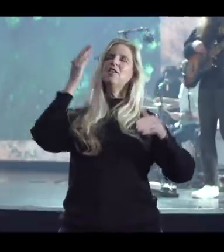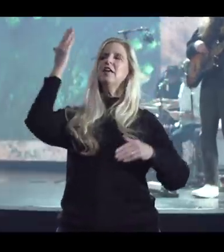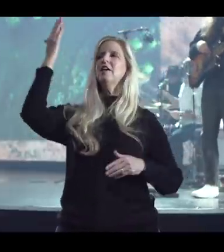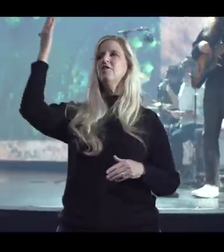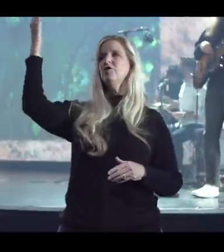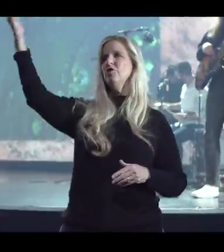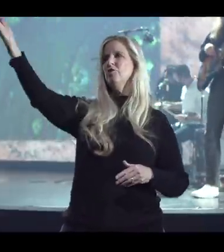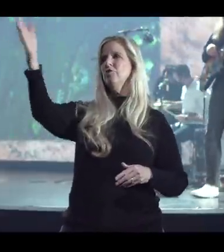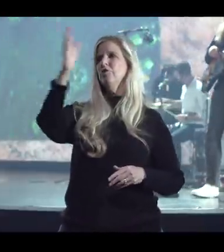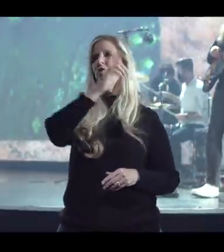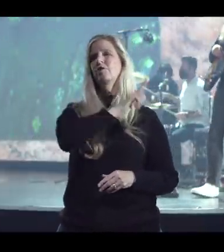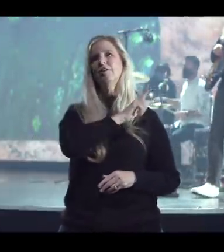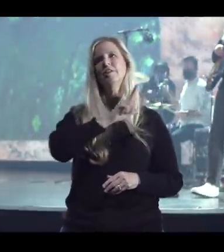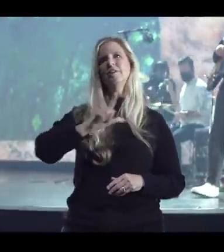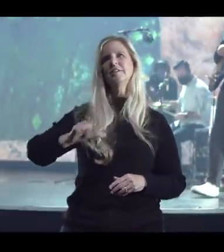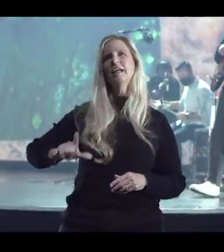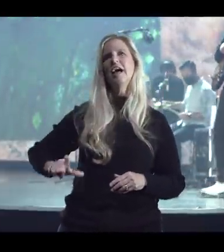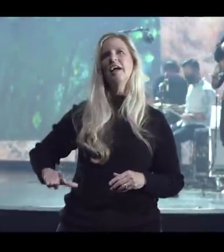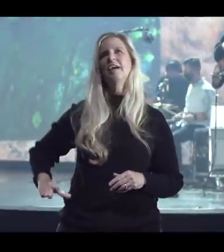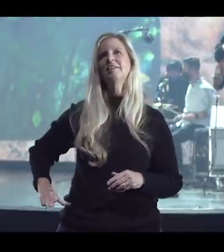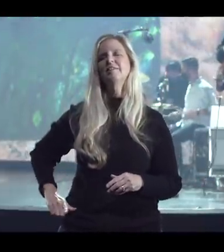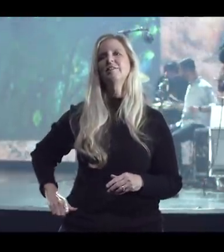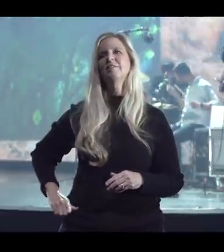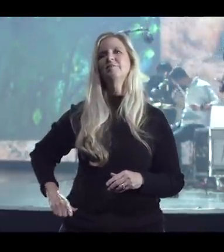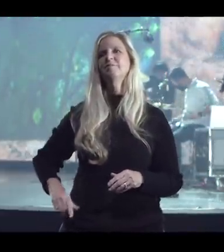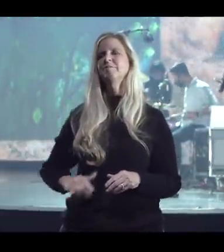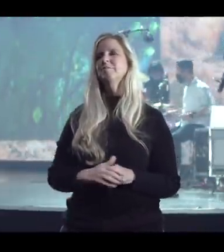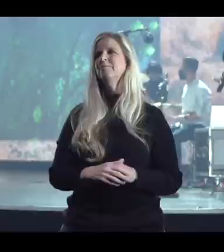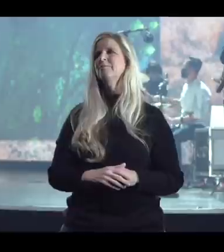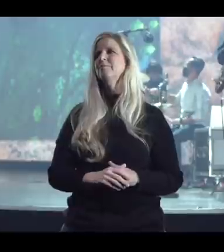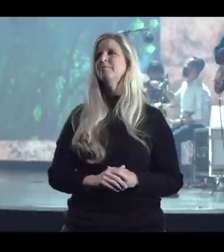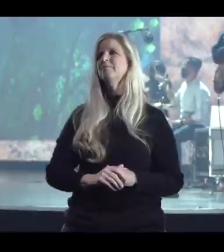better than you. Oath is nothing.